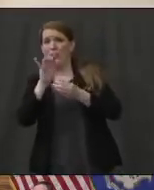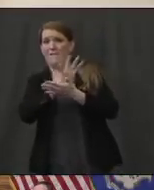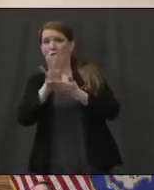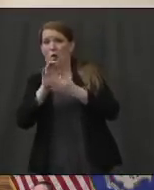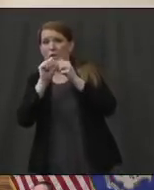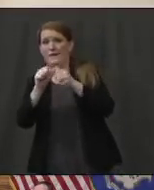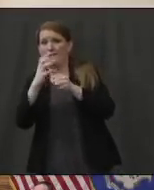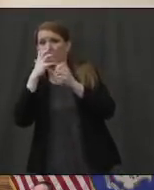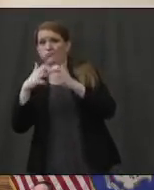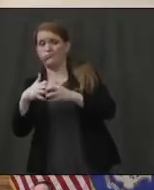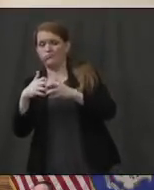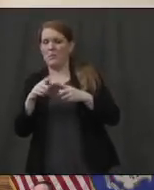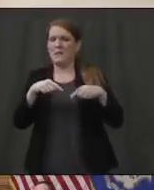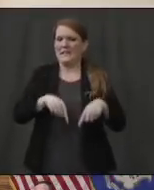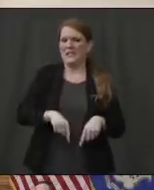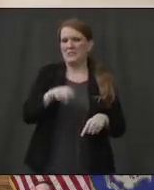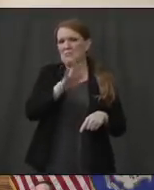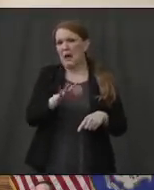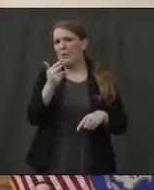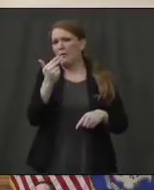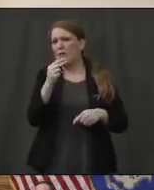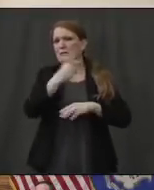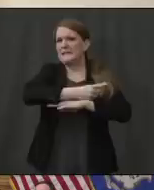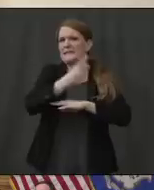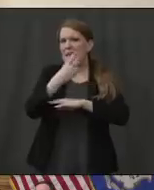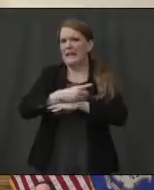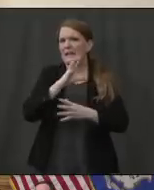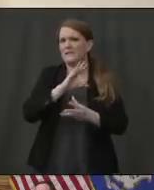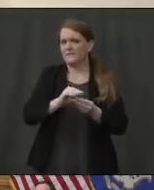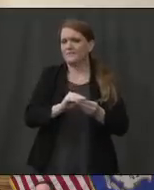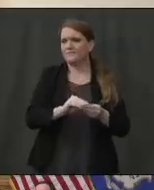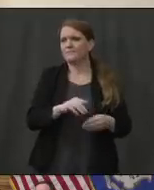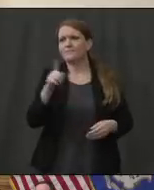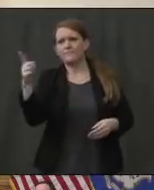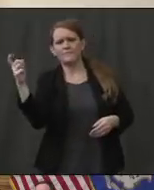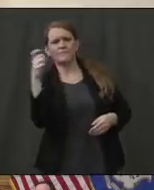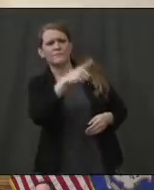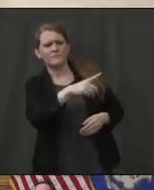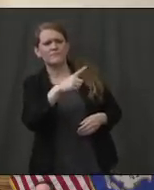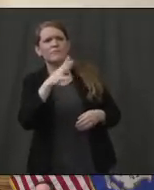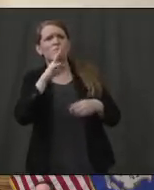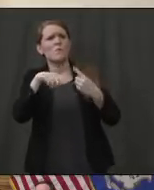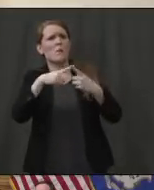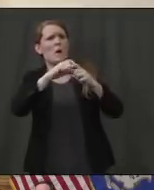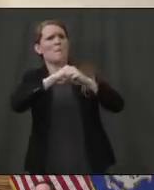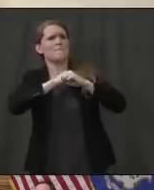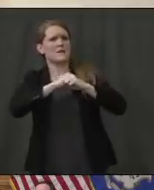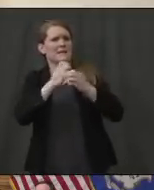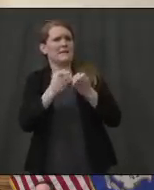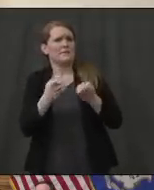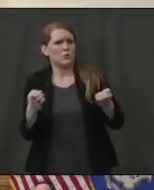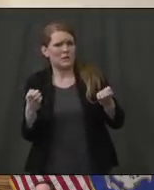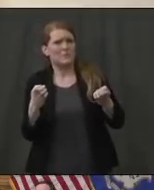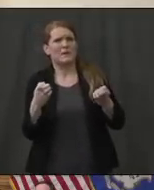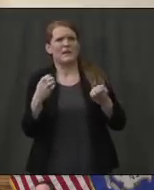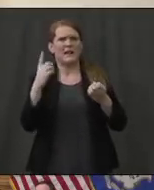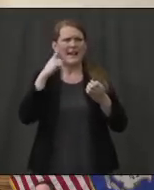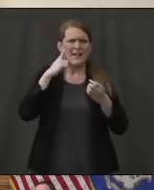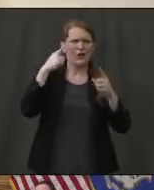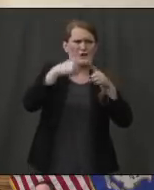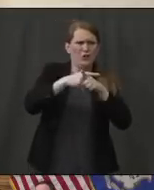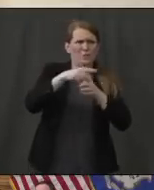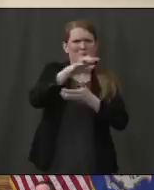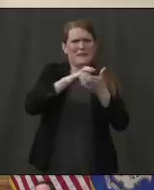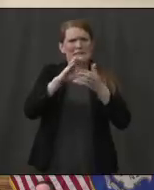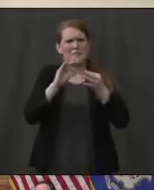can you take us through that? We've gotten some conflicting statements, conflicting things. In other words, yes, we have enough, no, we don't have